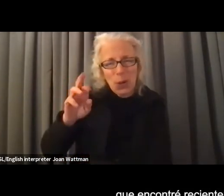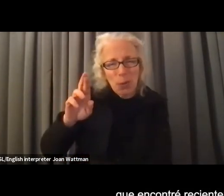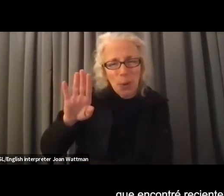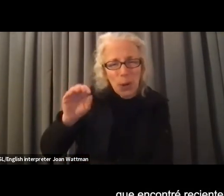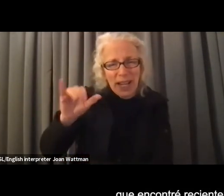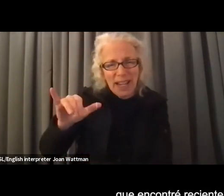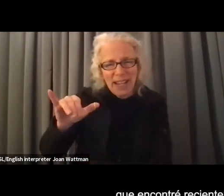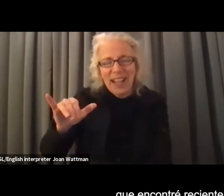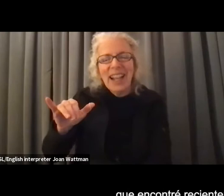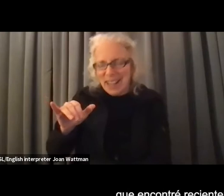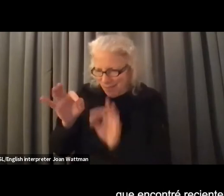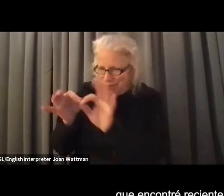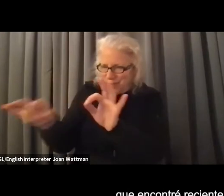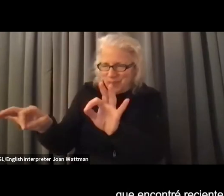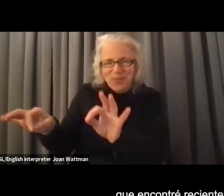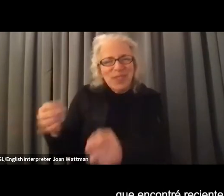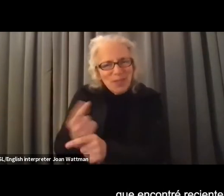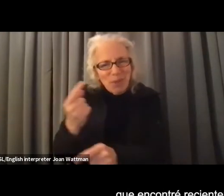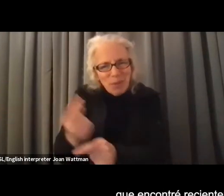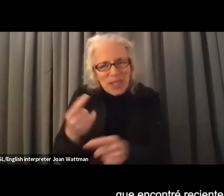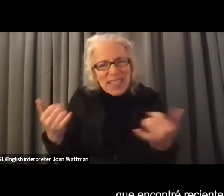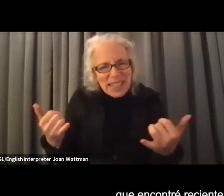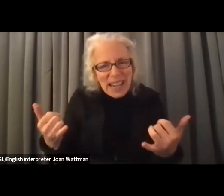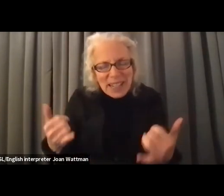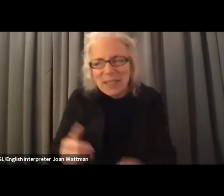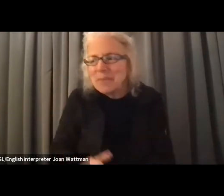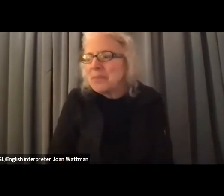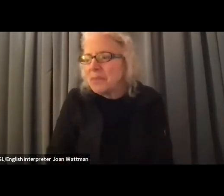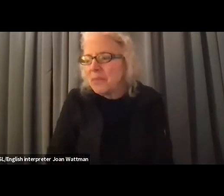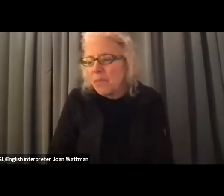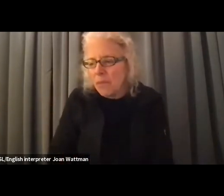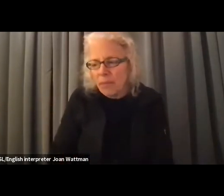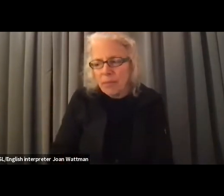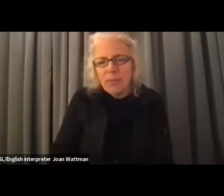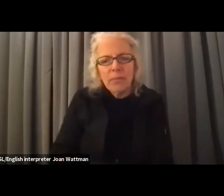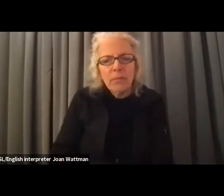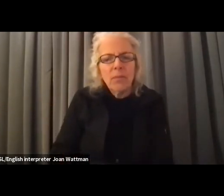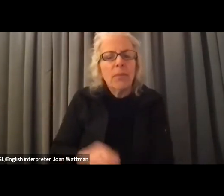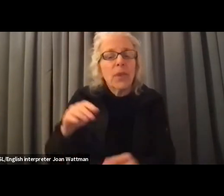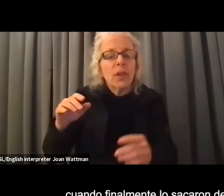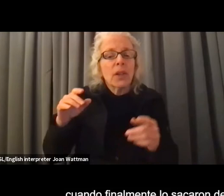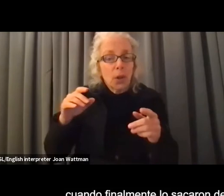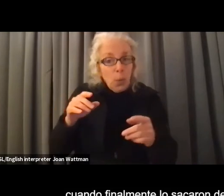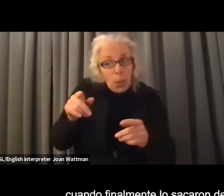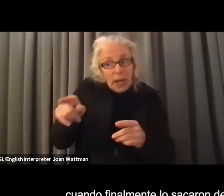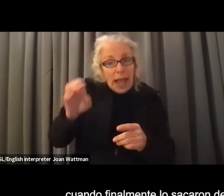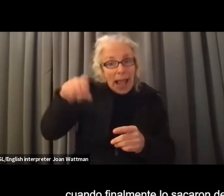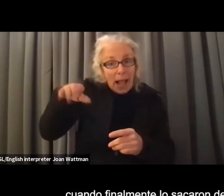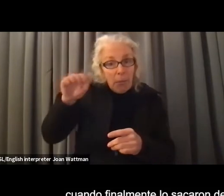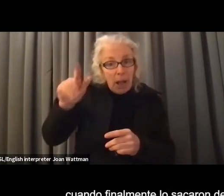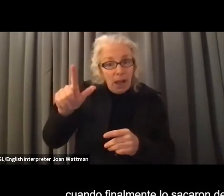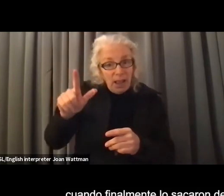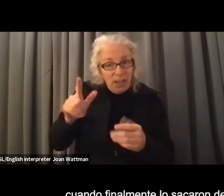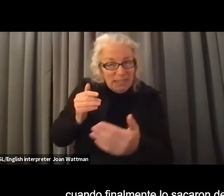recently and thought was particularly appropriate to today's program at the moment of Eqbal's death. As they finally wheeled